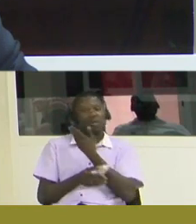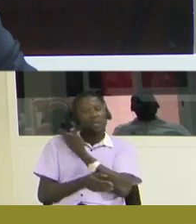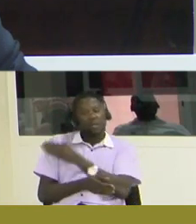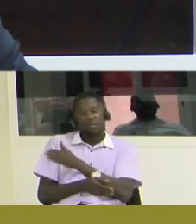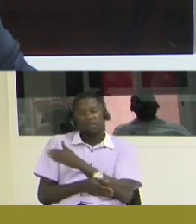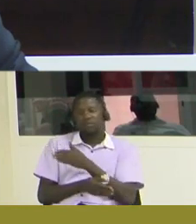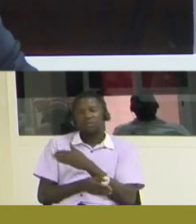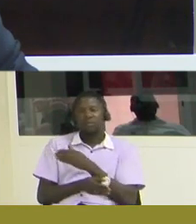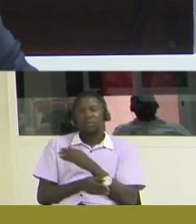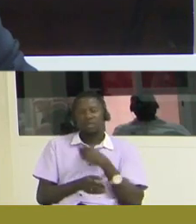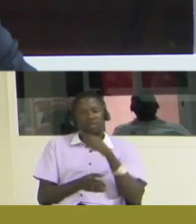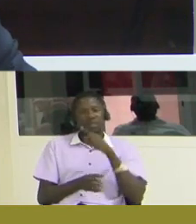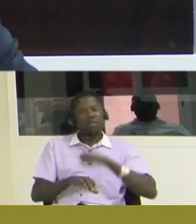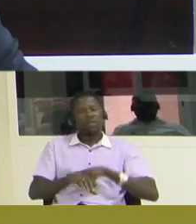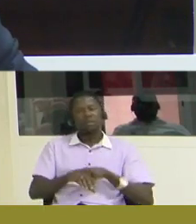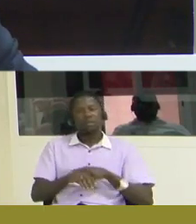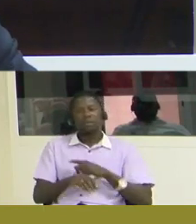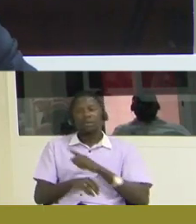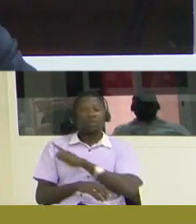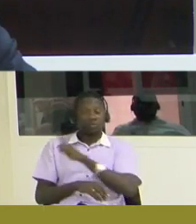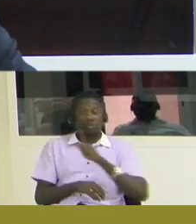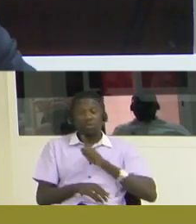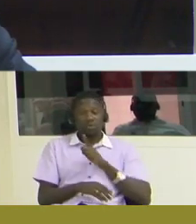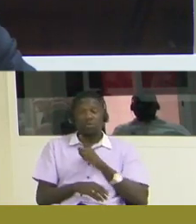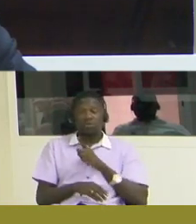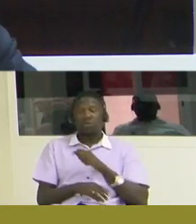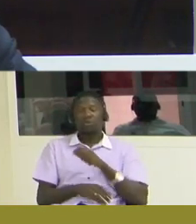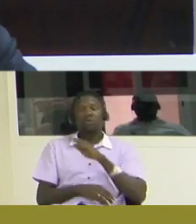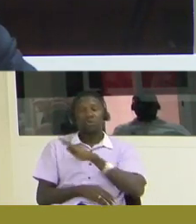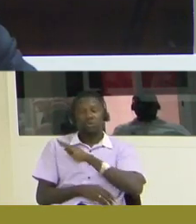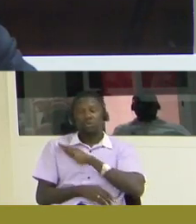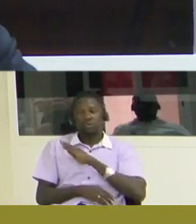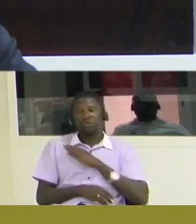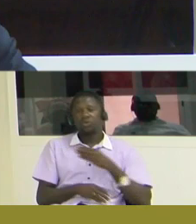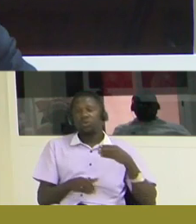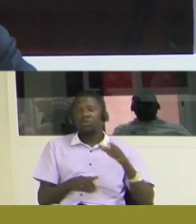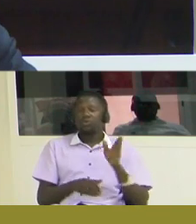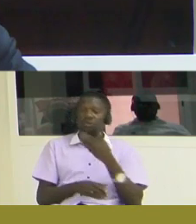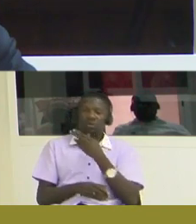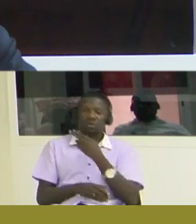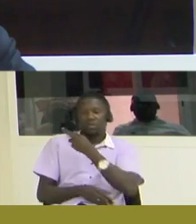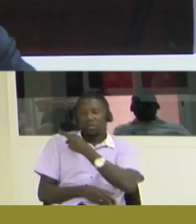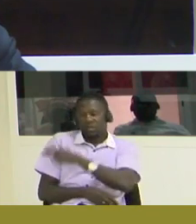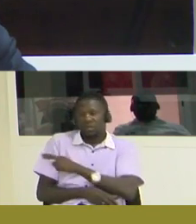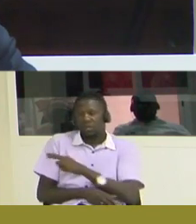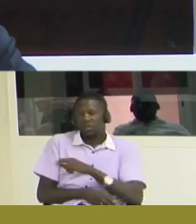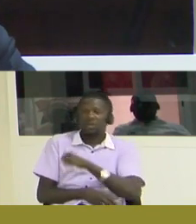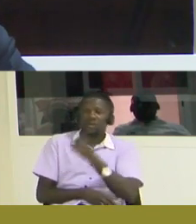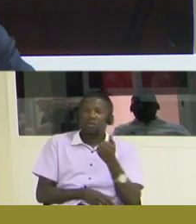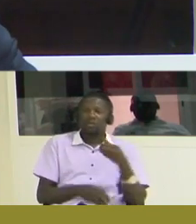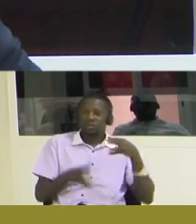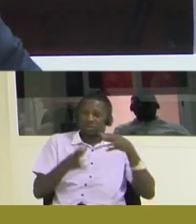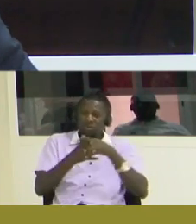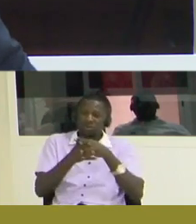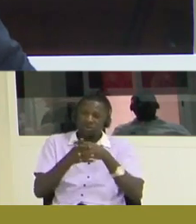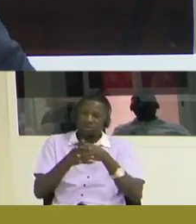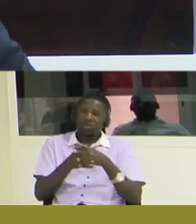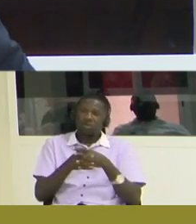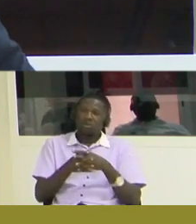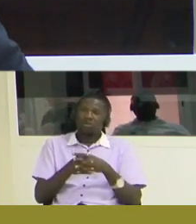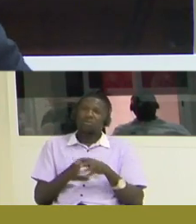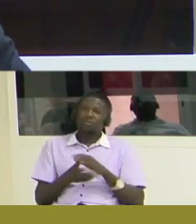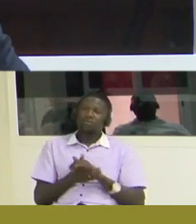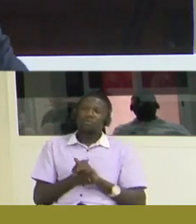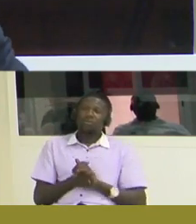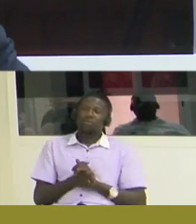in time that we should also go and retire and join him I'm trying to